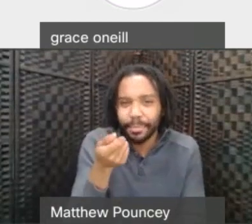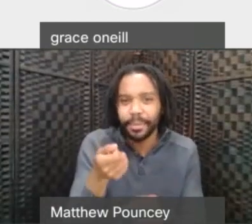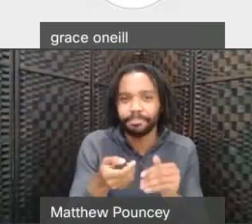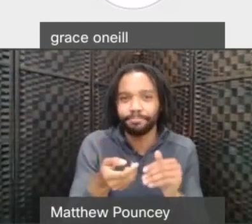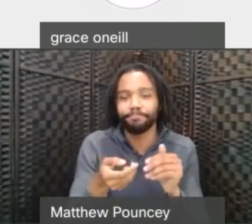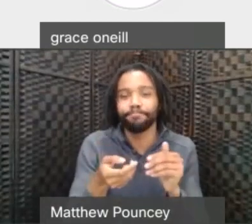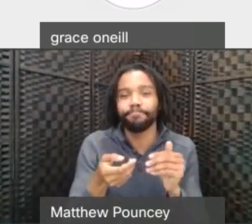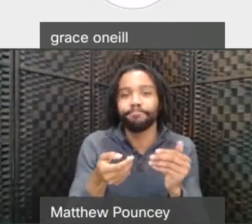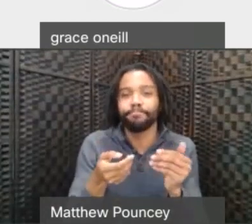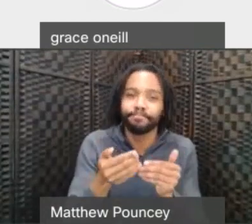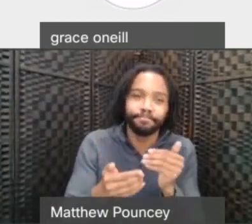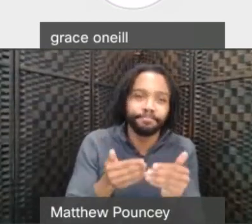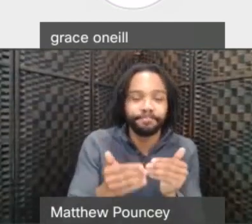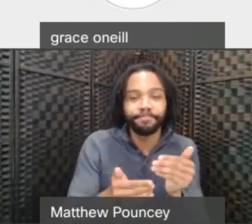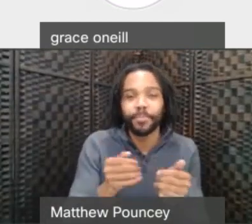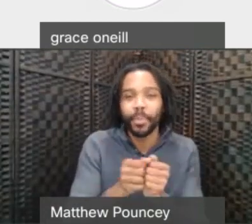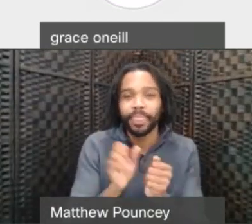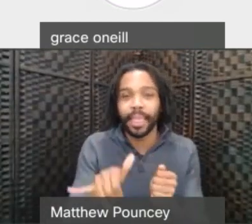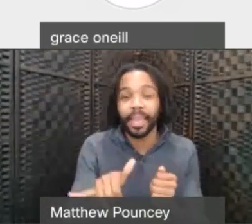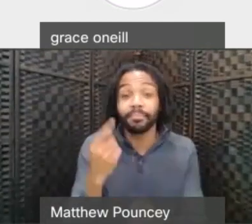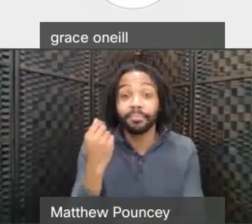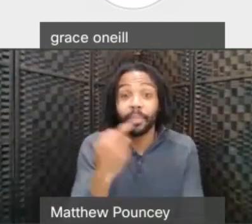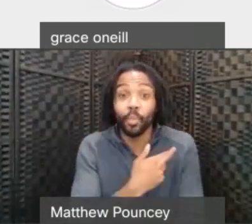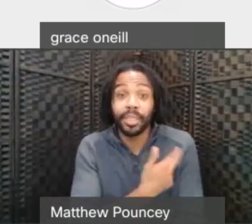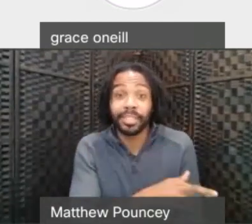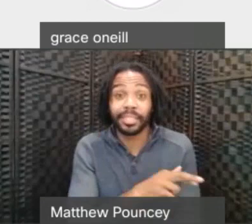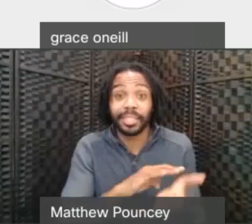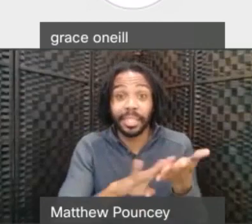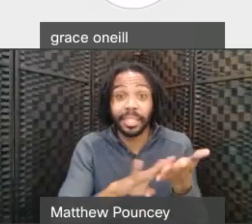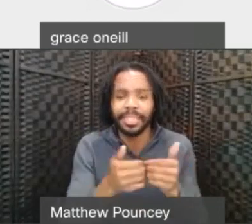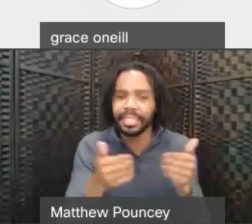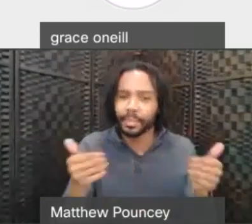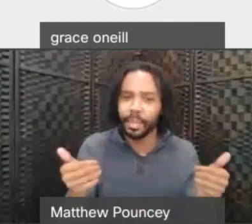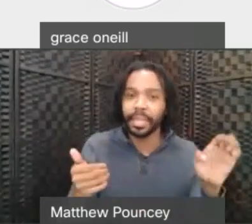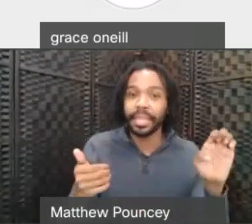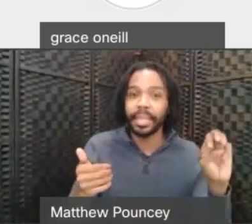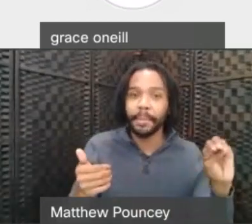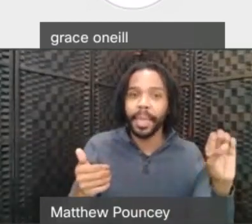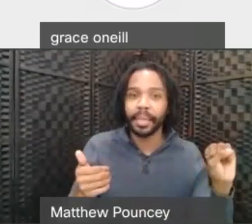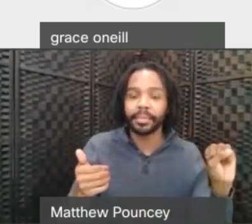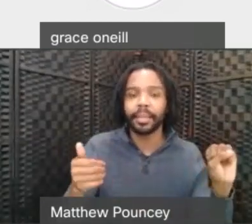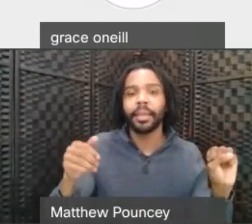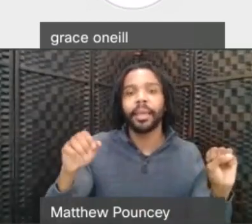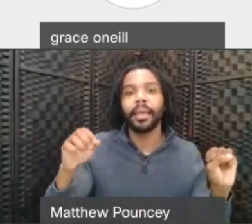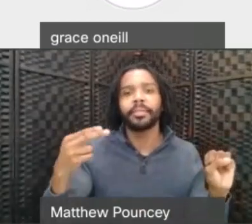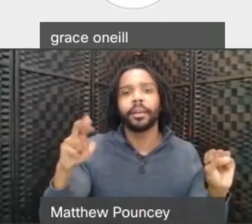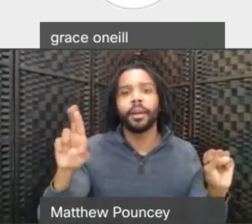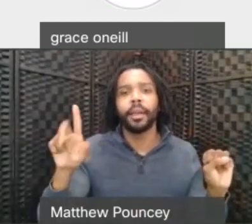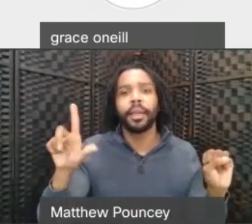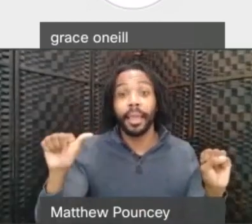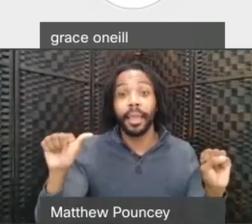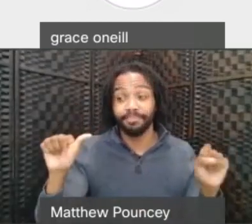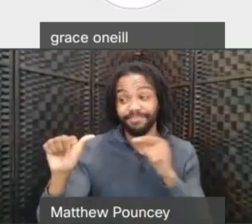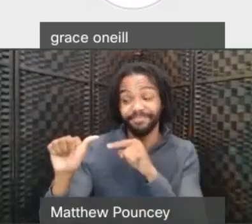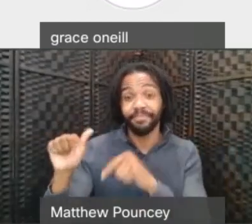Of religious exemptions, they're being considered separately for EMS and HRLA. So for